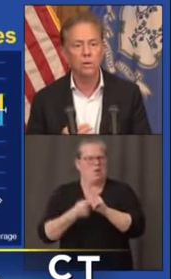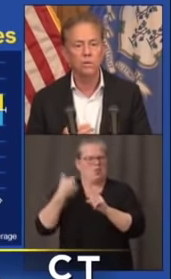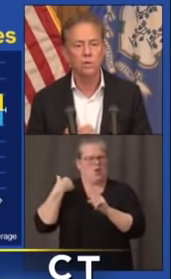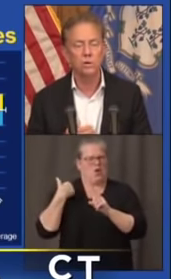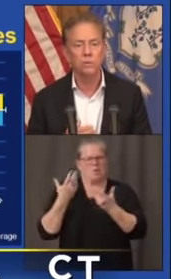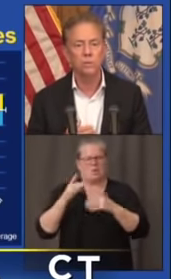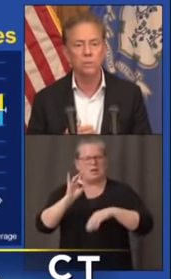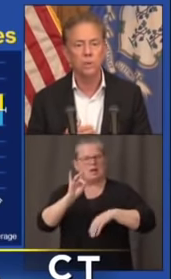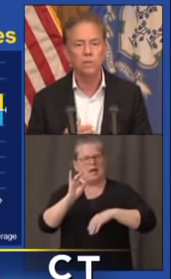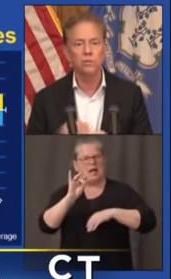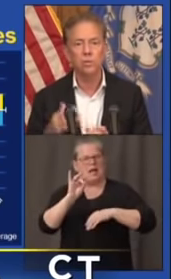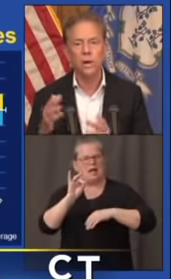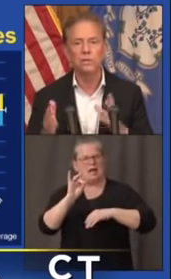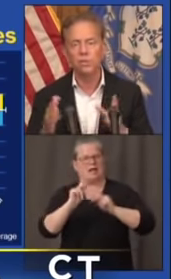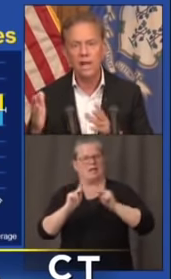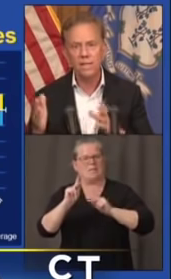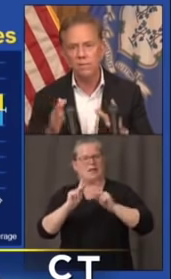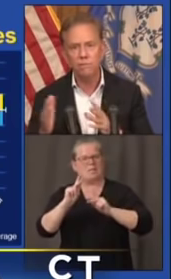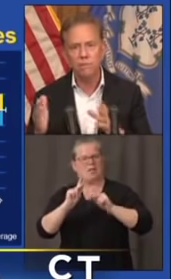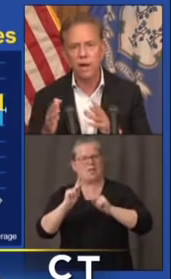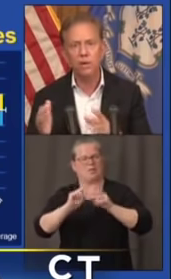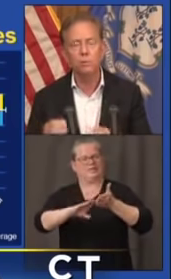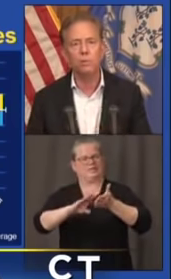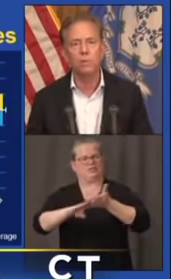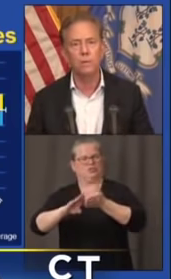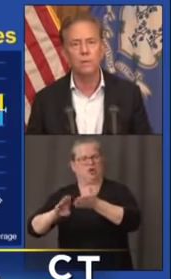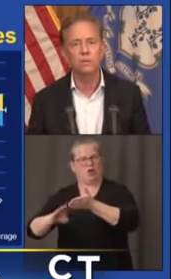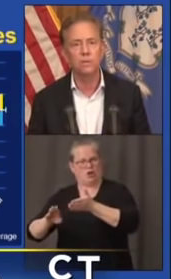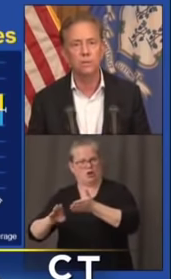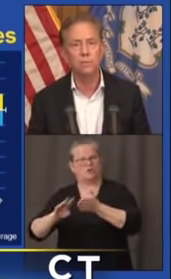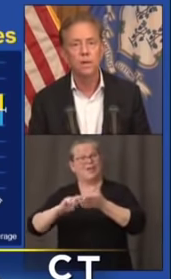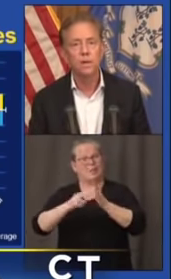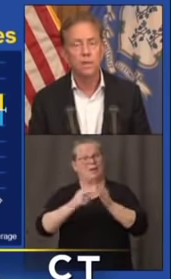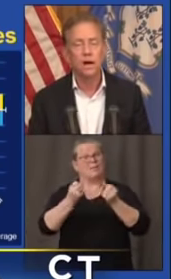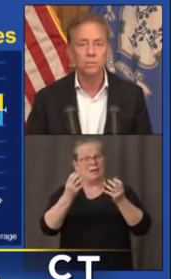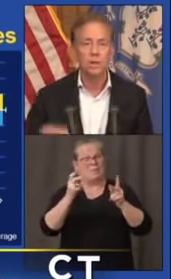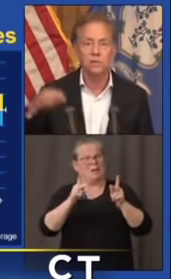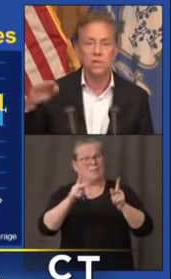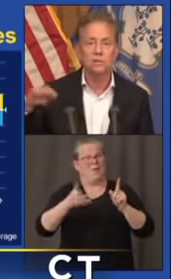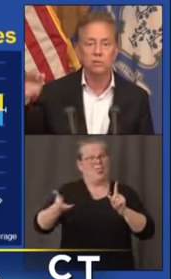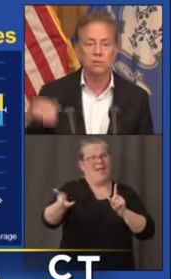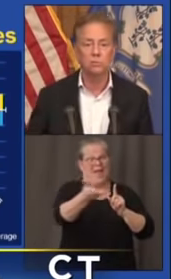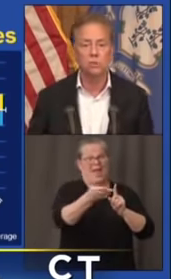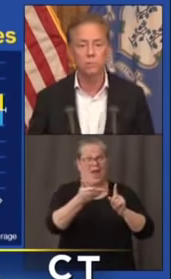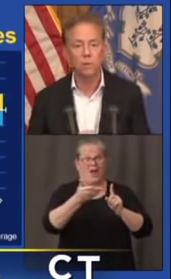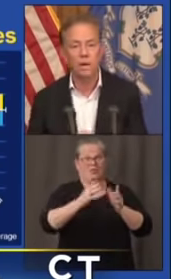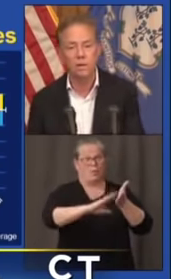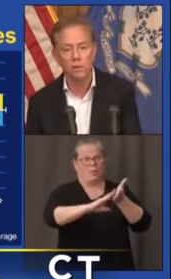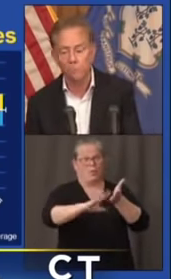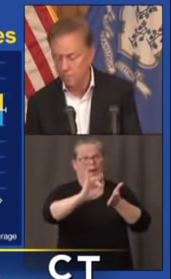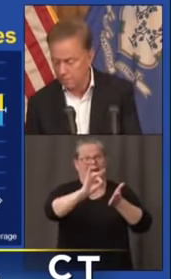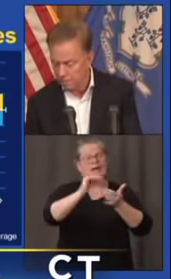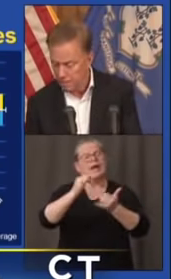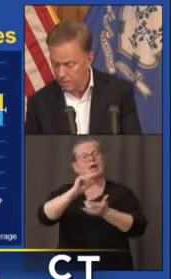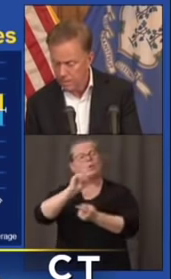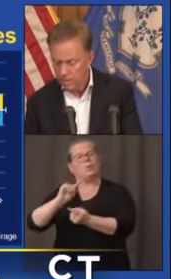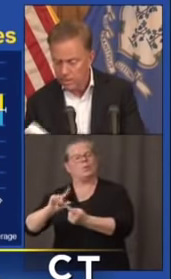our discharges are maybe at 20. So that's the variable that means the hospitalizations will jump around a little